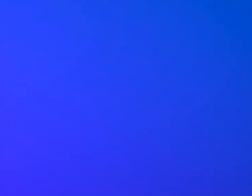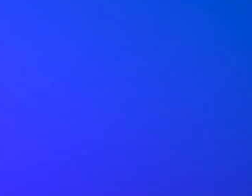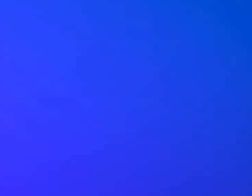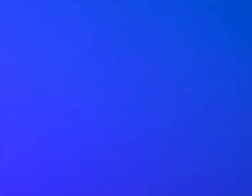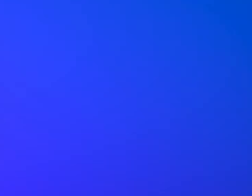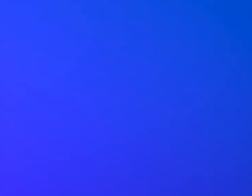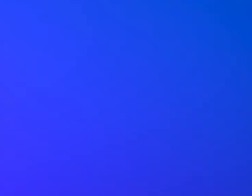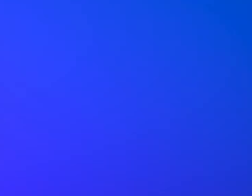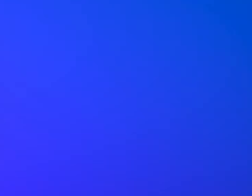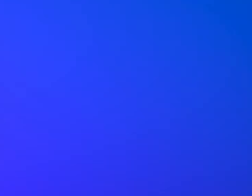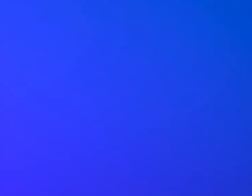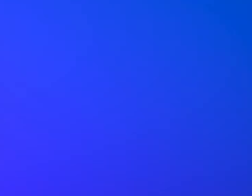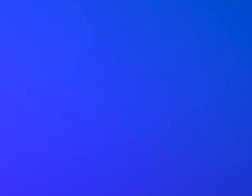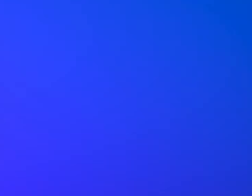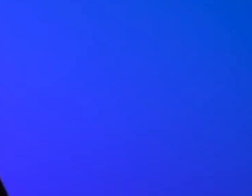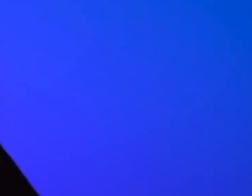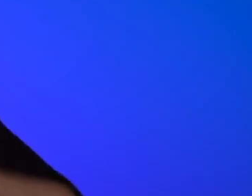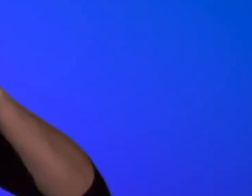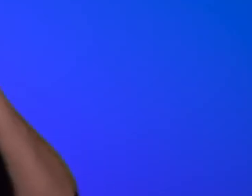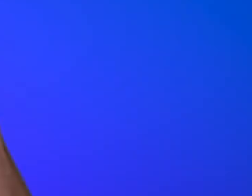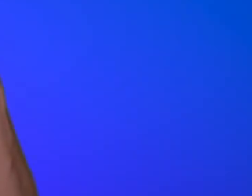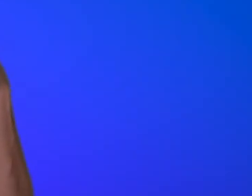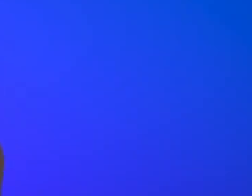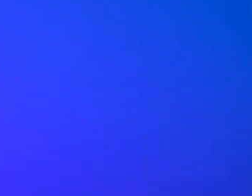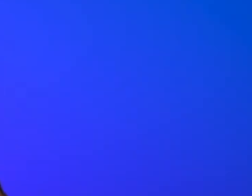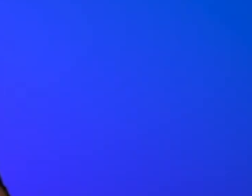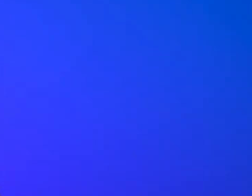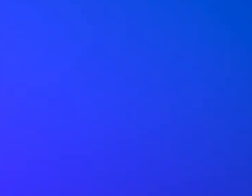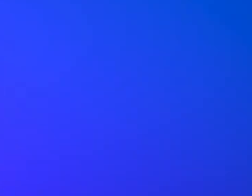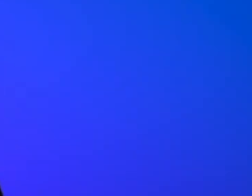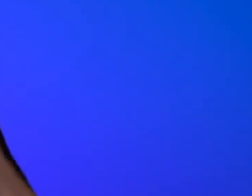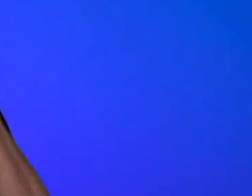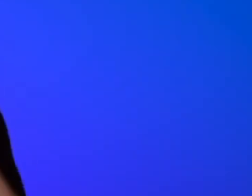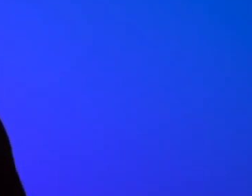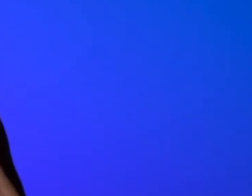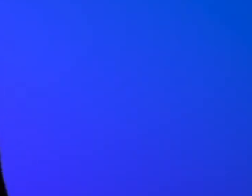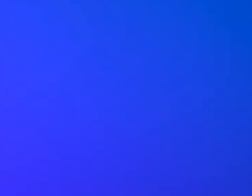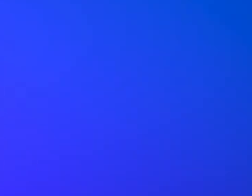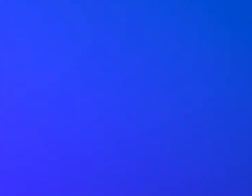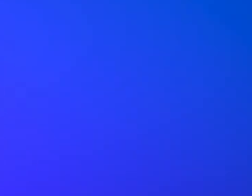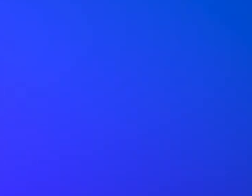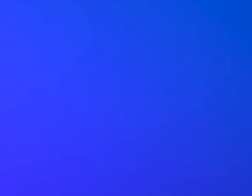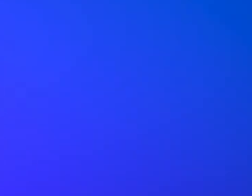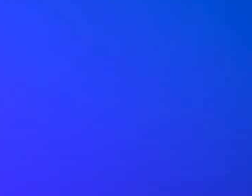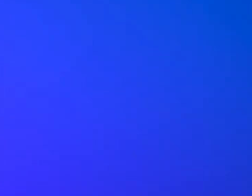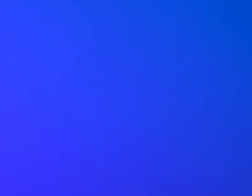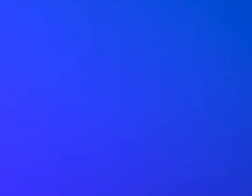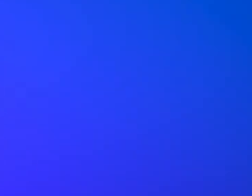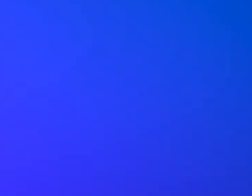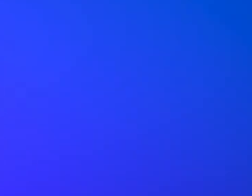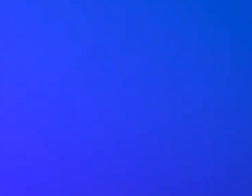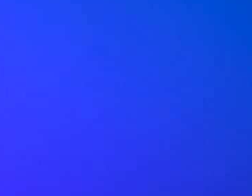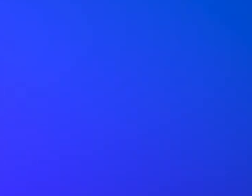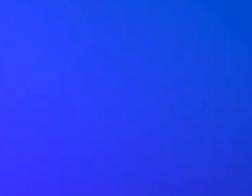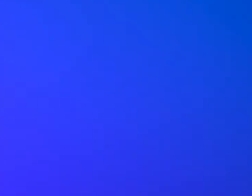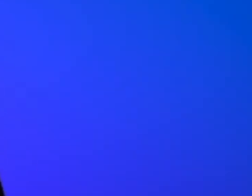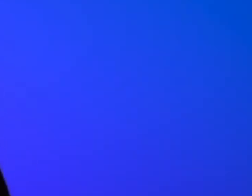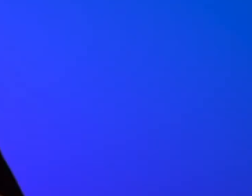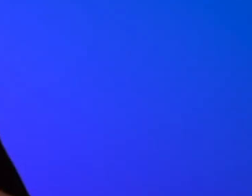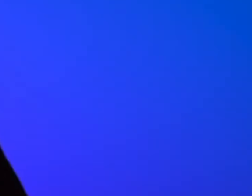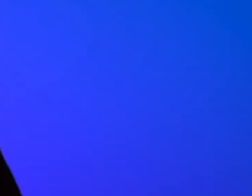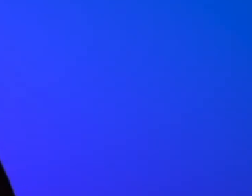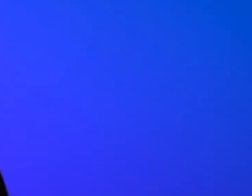Any treatment plan should consider the Deaf Plus person's ability to monitor their medication intake and